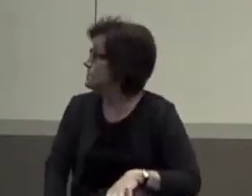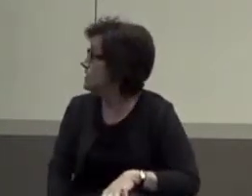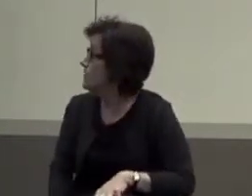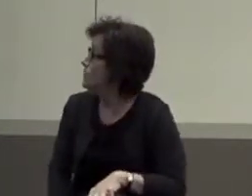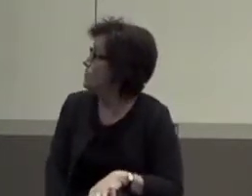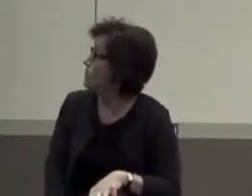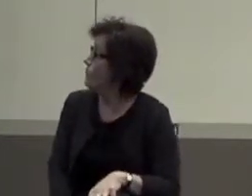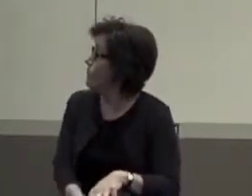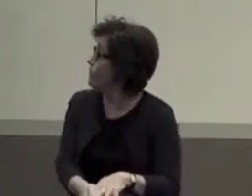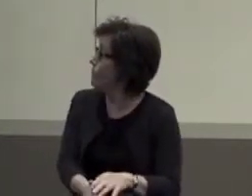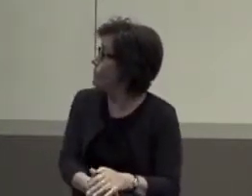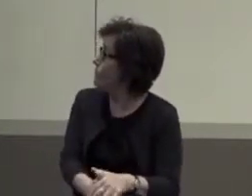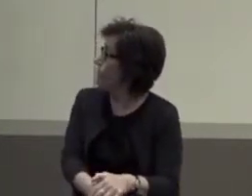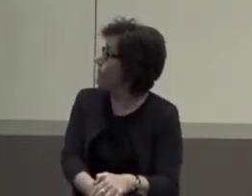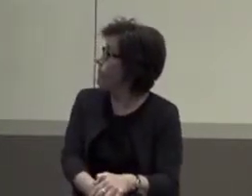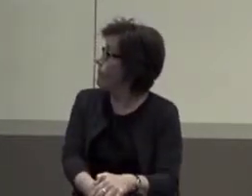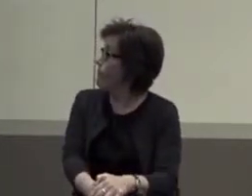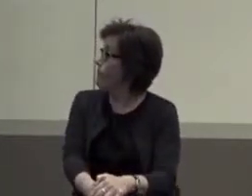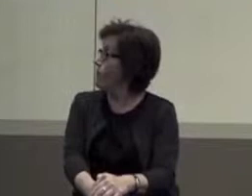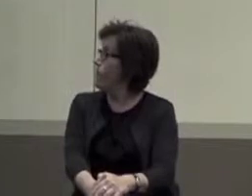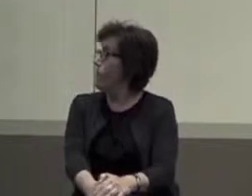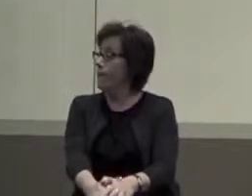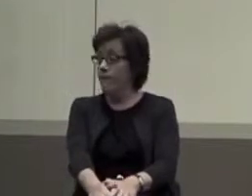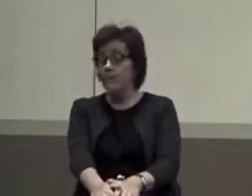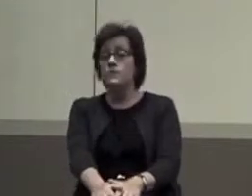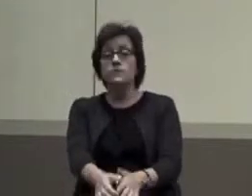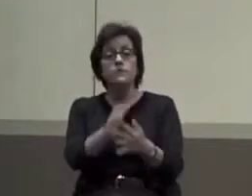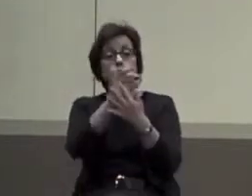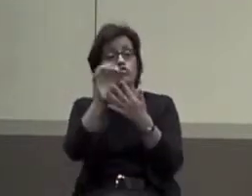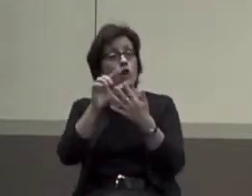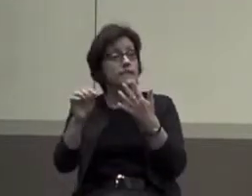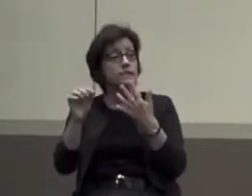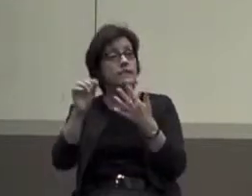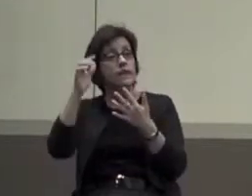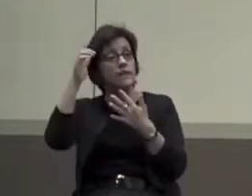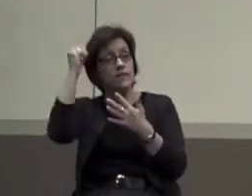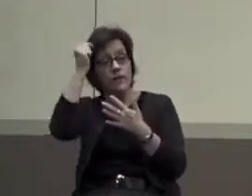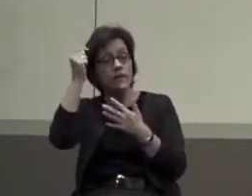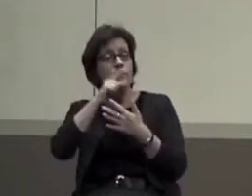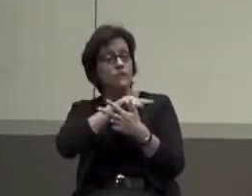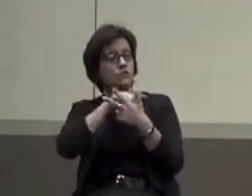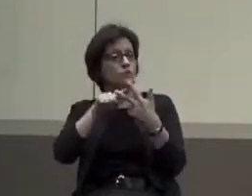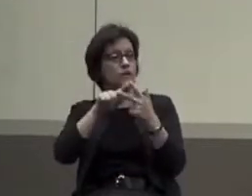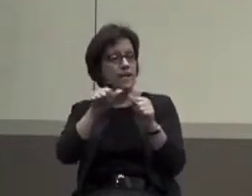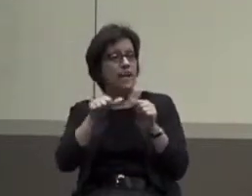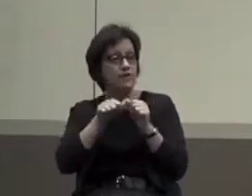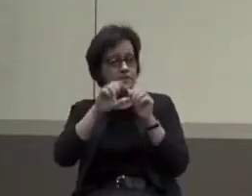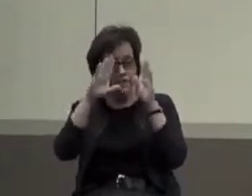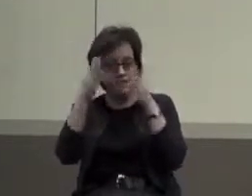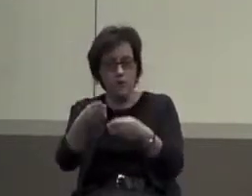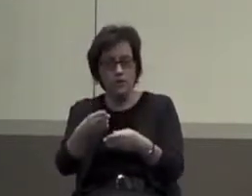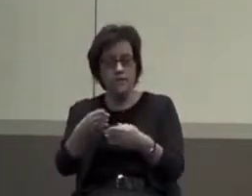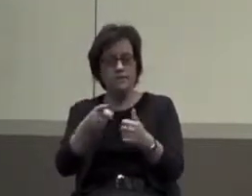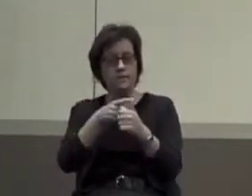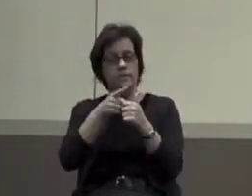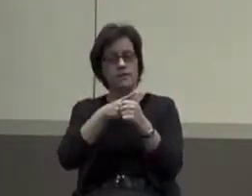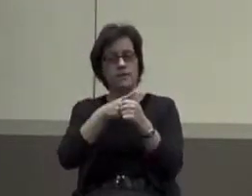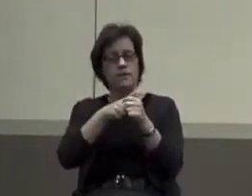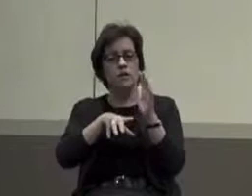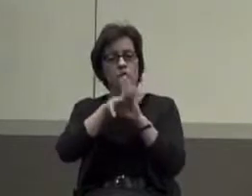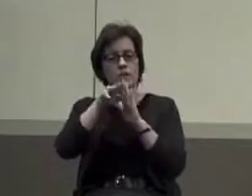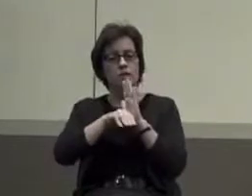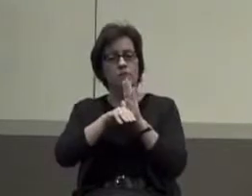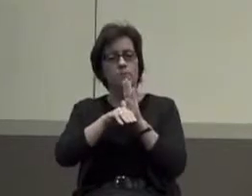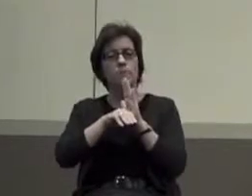So in choice theory, there's 3 areas of focus. The first is that the curriculum should be